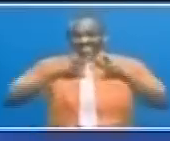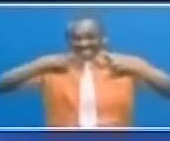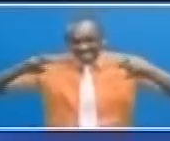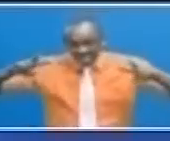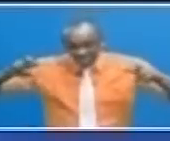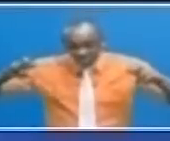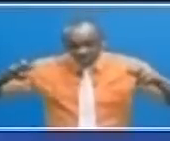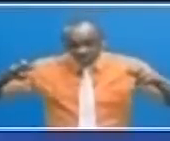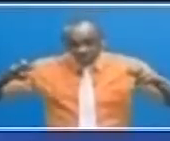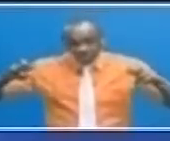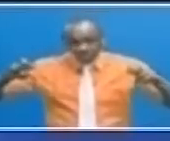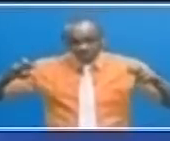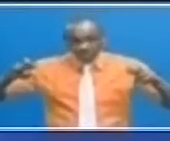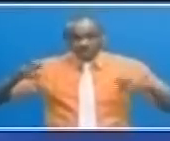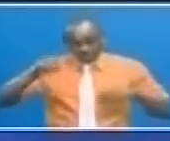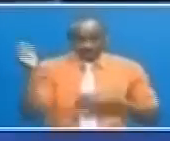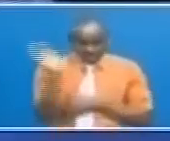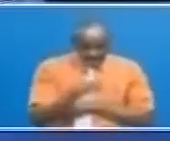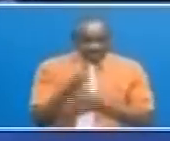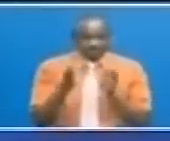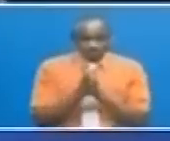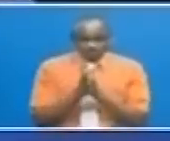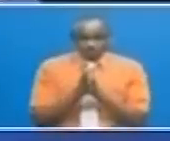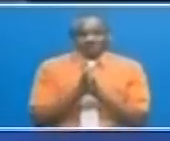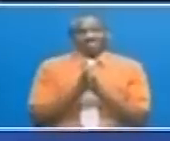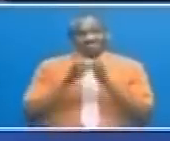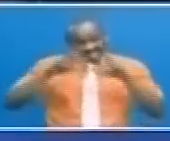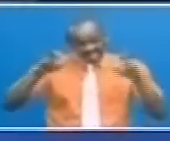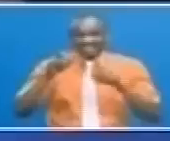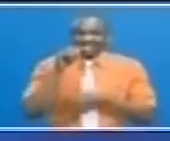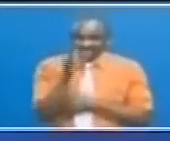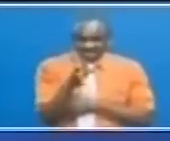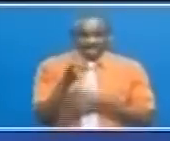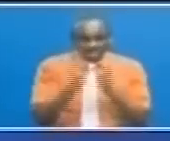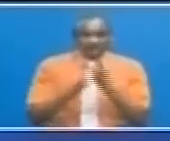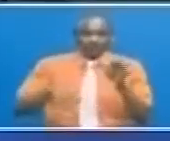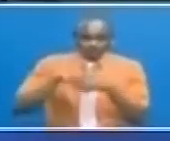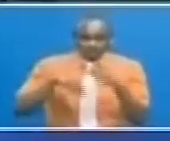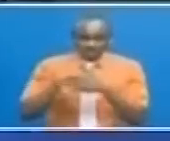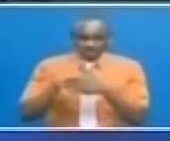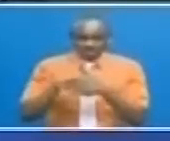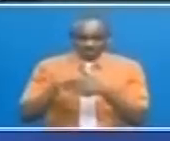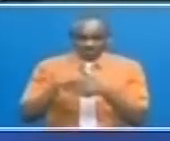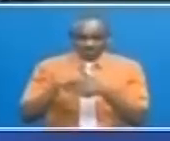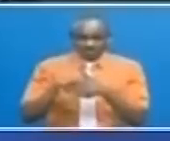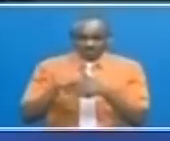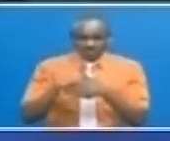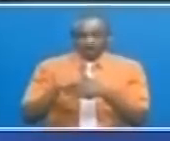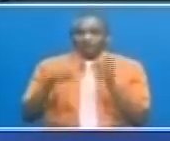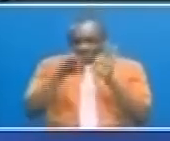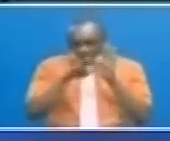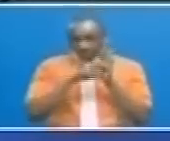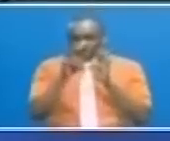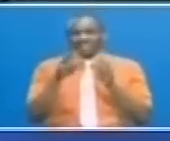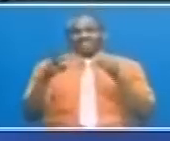search. And we've come back into talent search in football. The program will